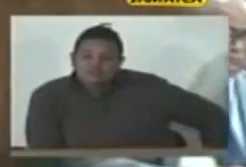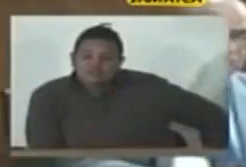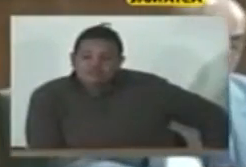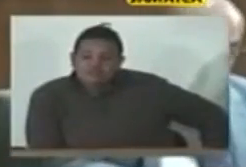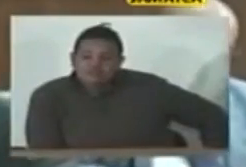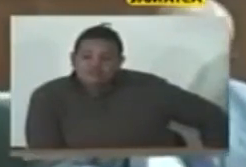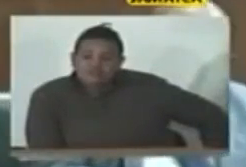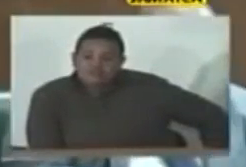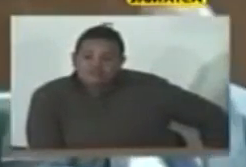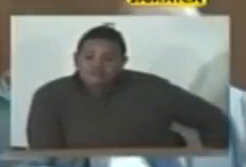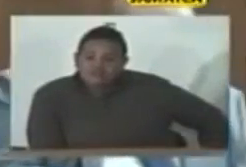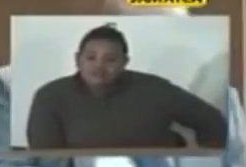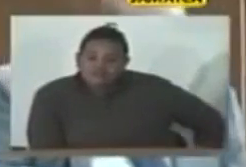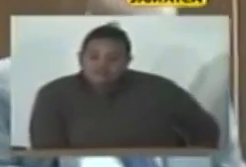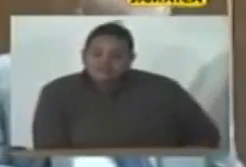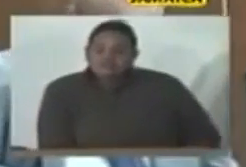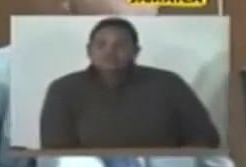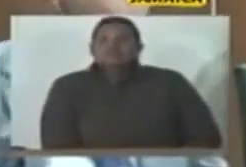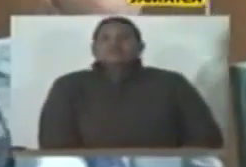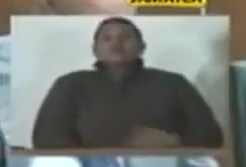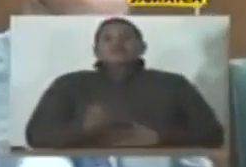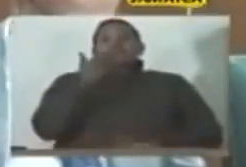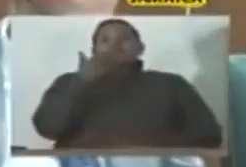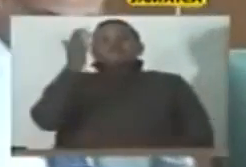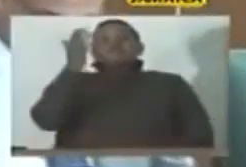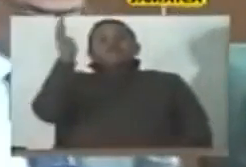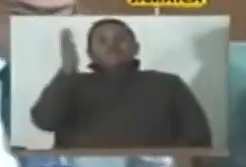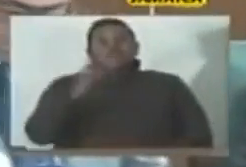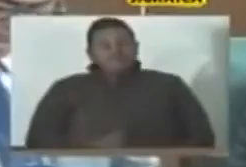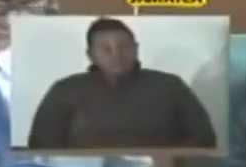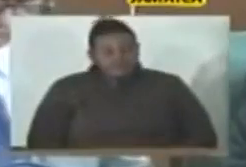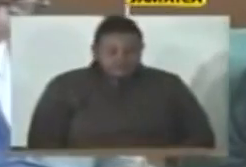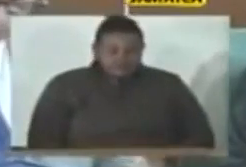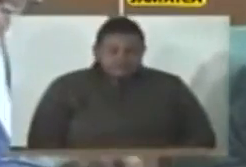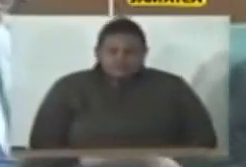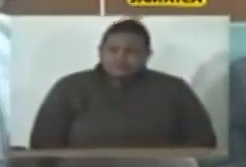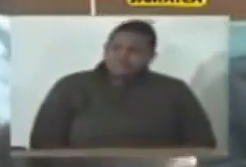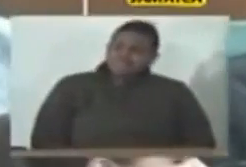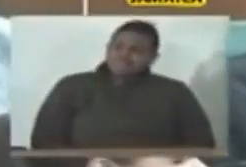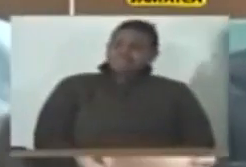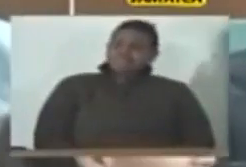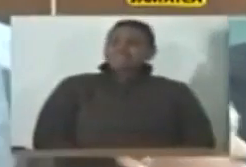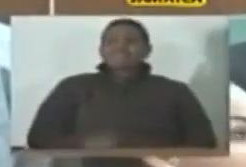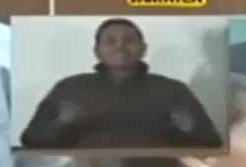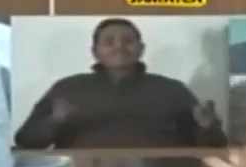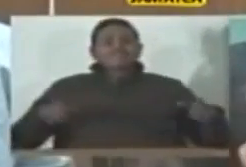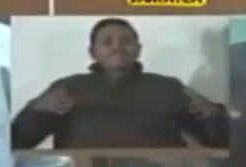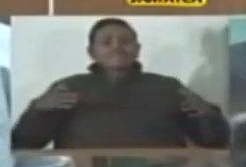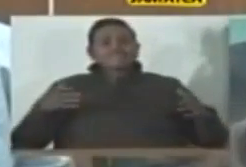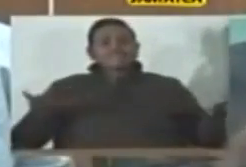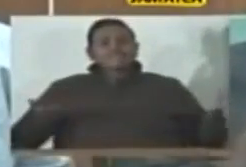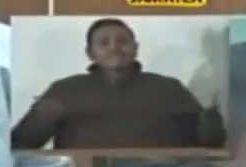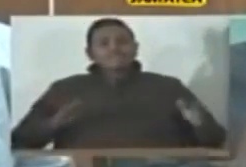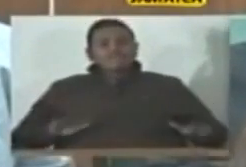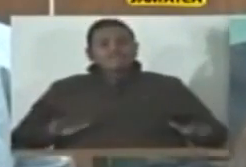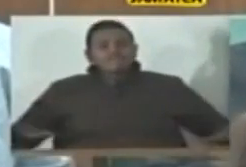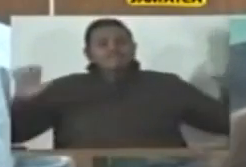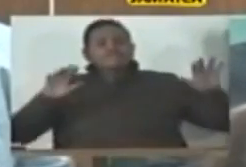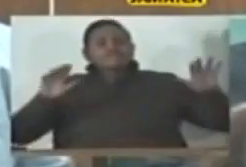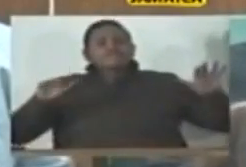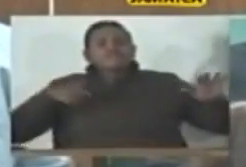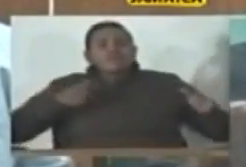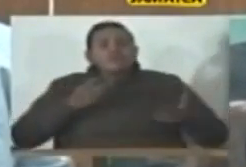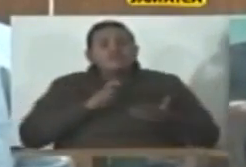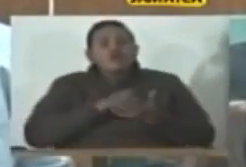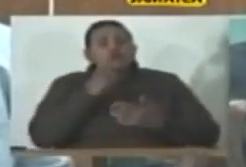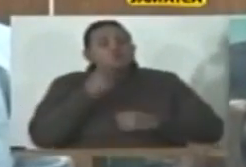Mr. Speaker, I rise to make my second budget presentation in